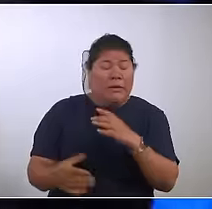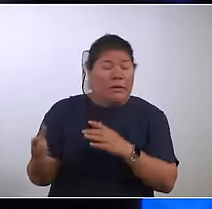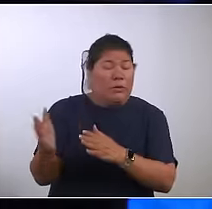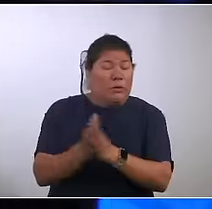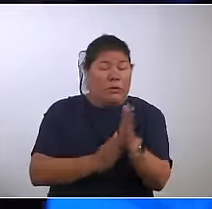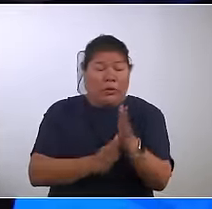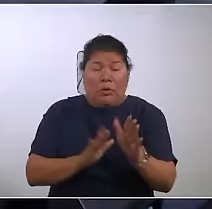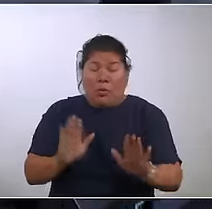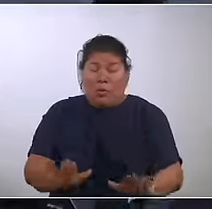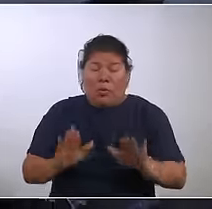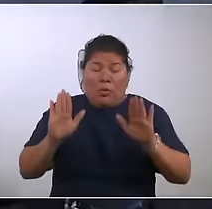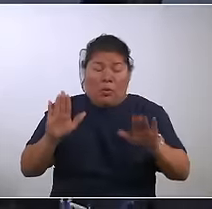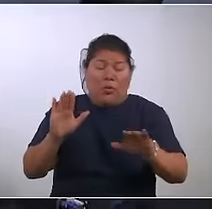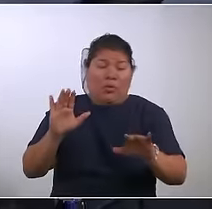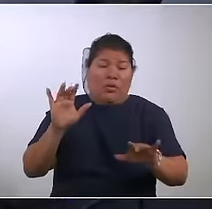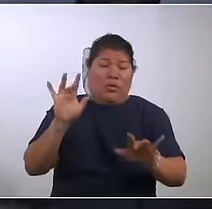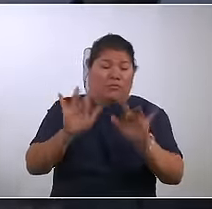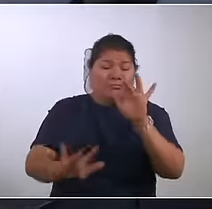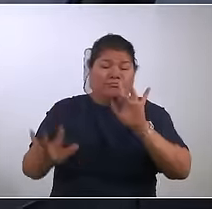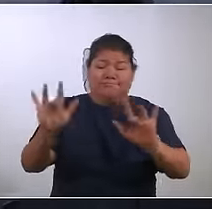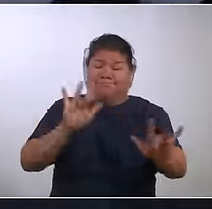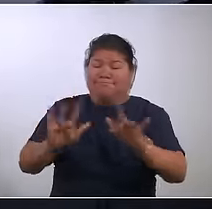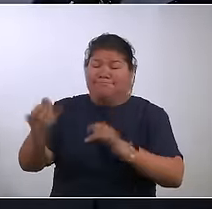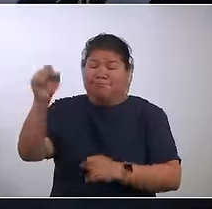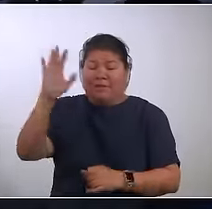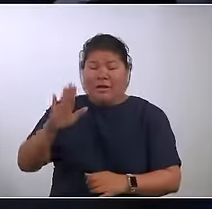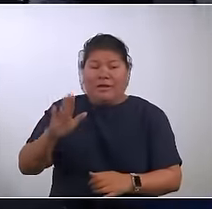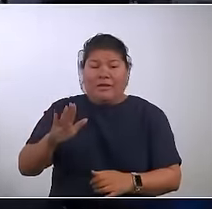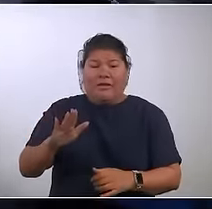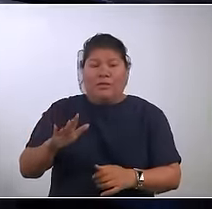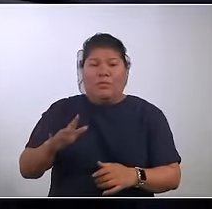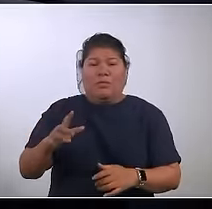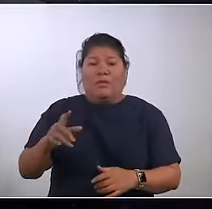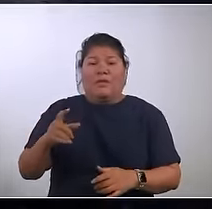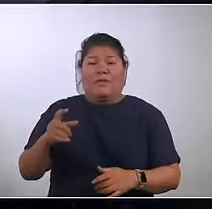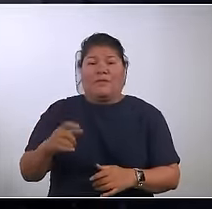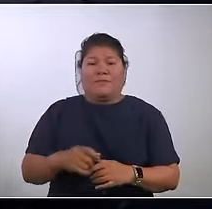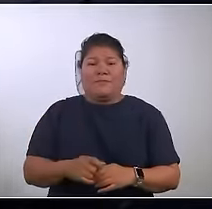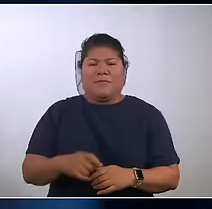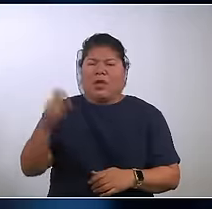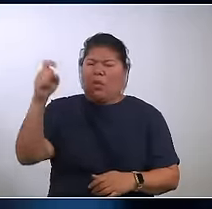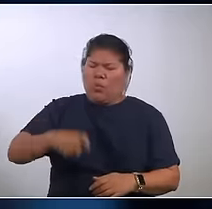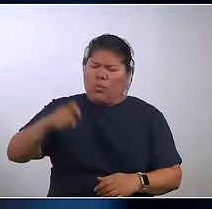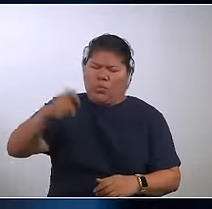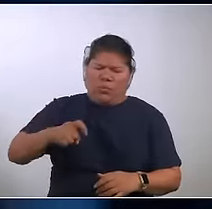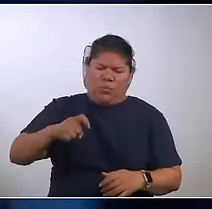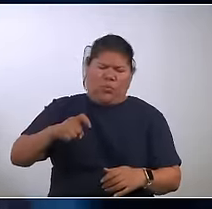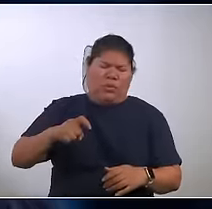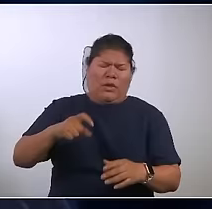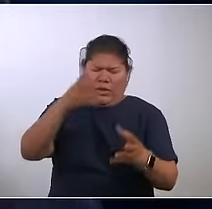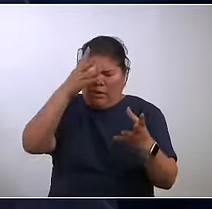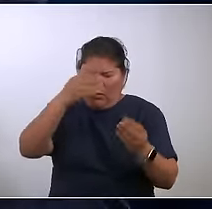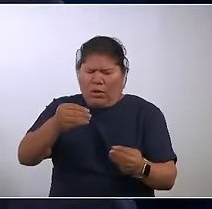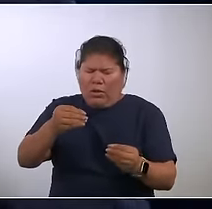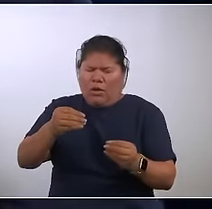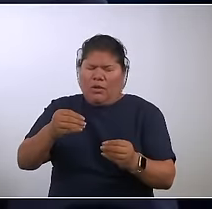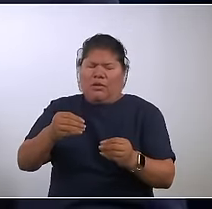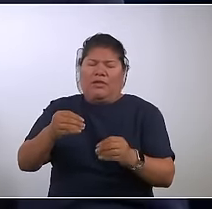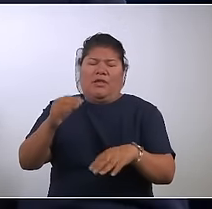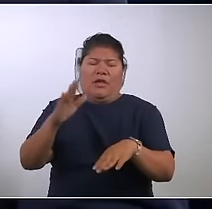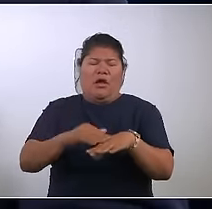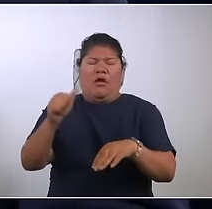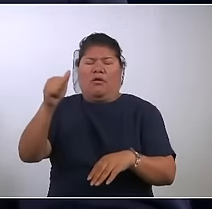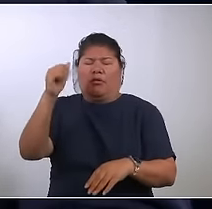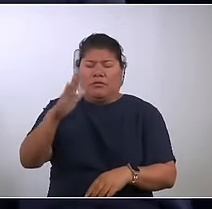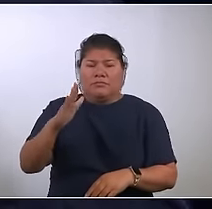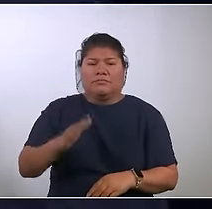somebody hungry for a great move of God? Entonces hay que obedecer el mandato de Dios.